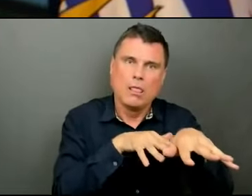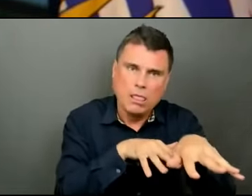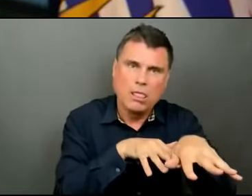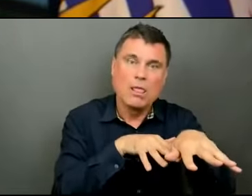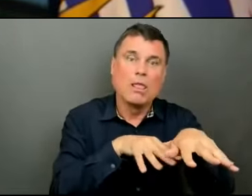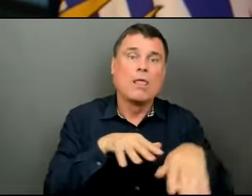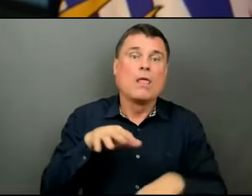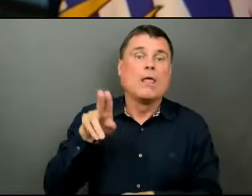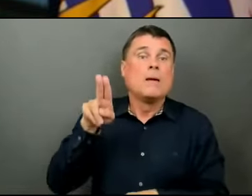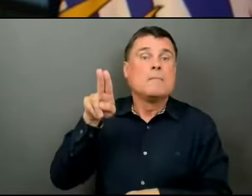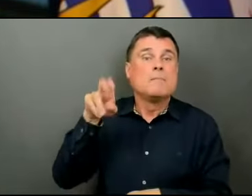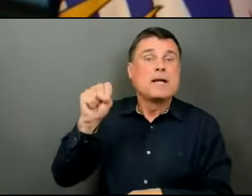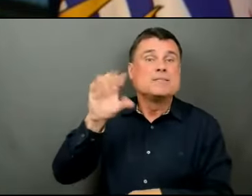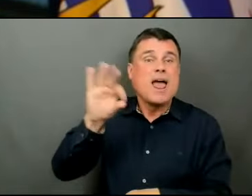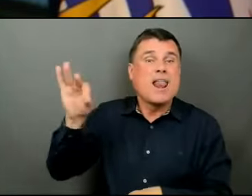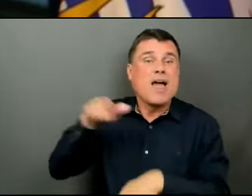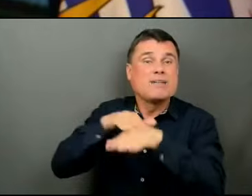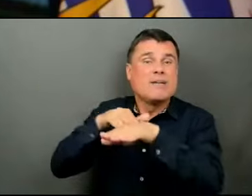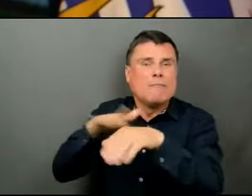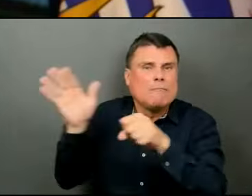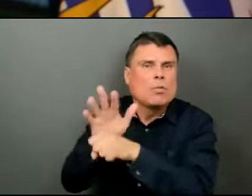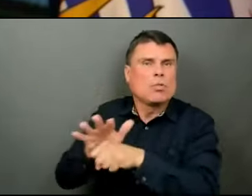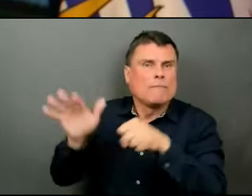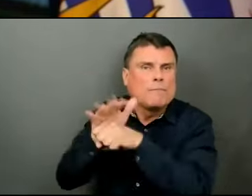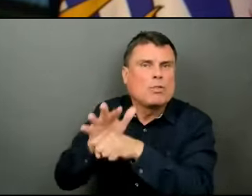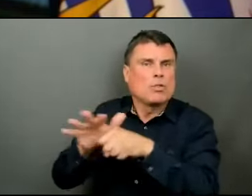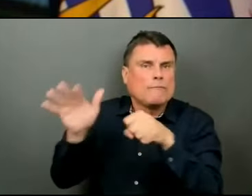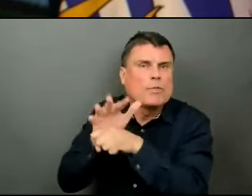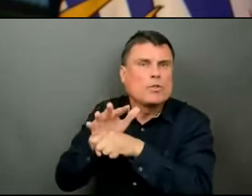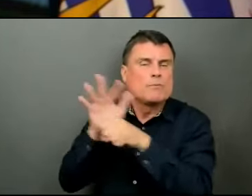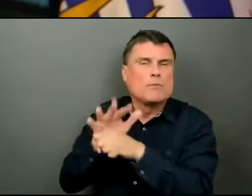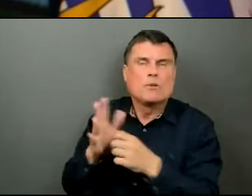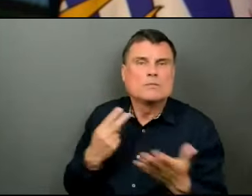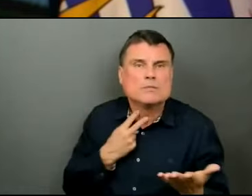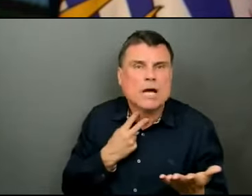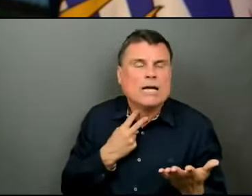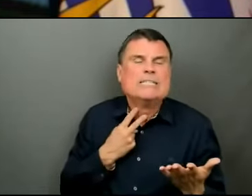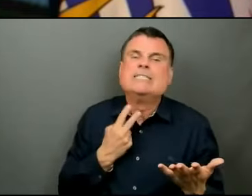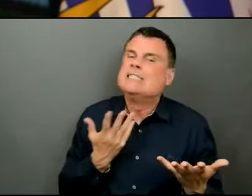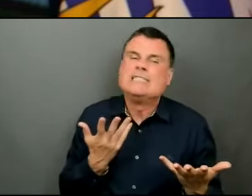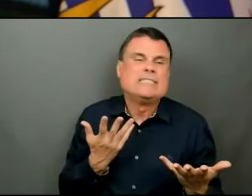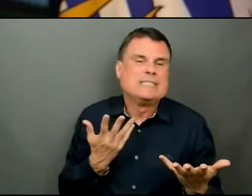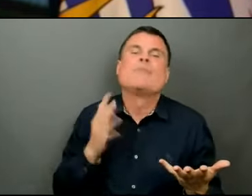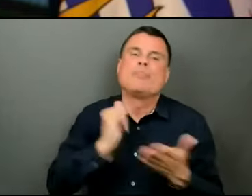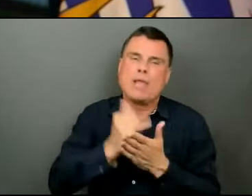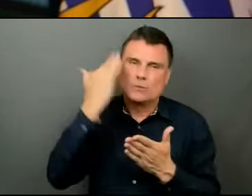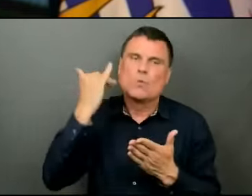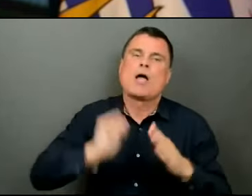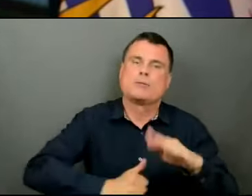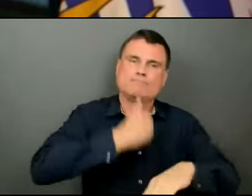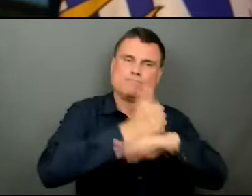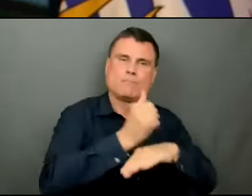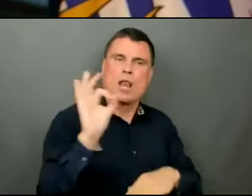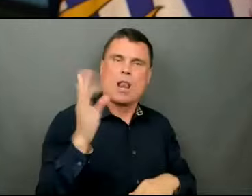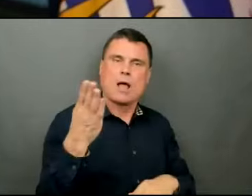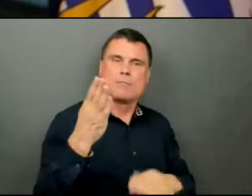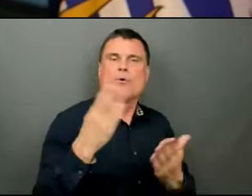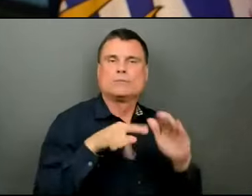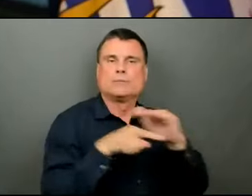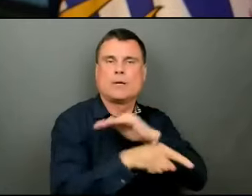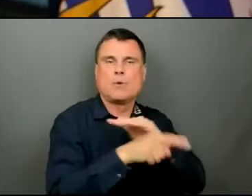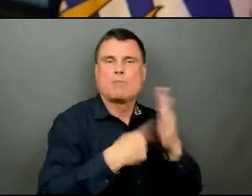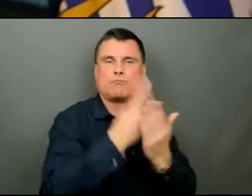why this project is so important as a solution. Once completed, the trip from VCC Clark Station to Arbutus